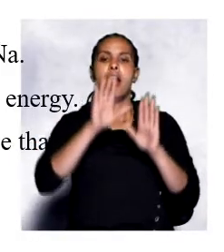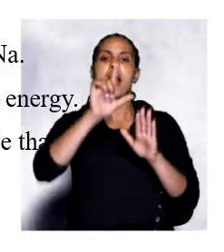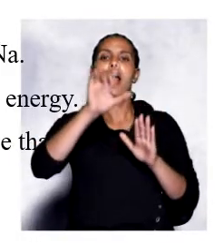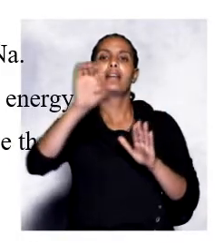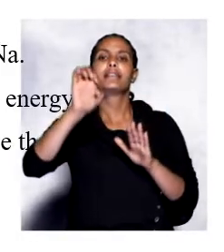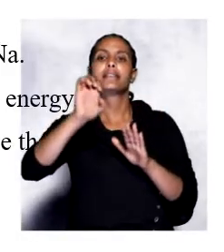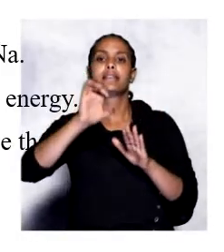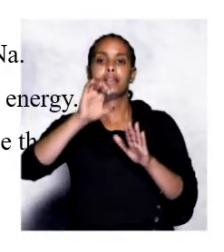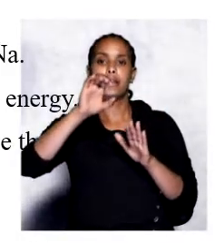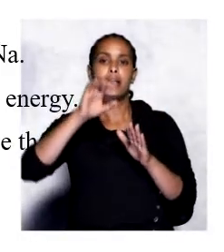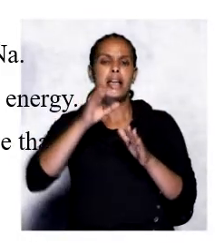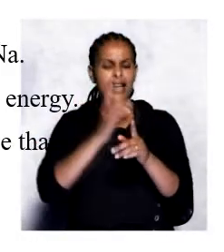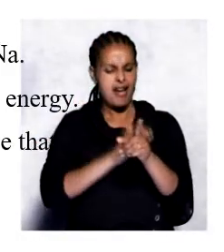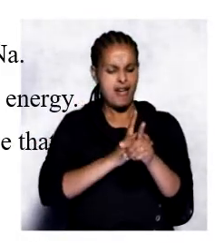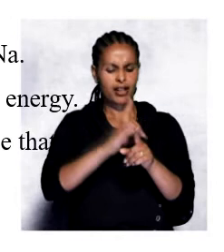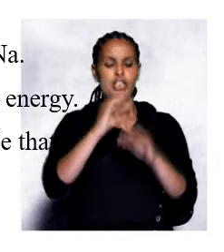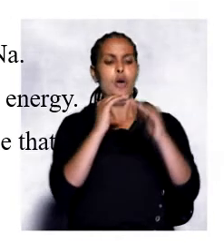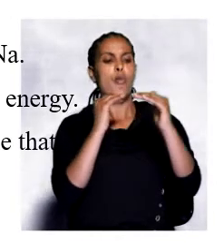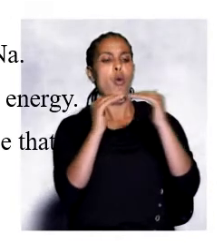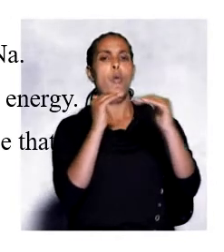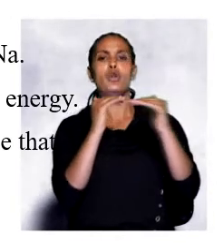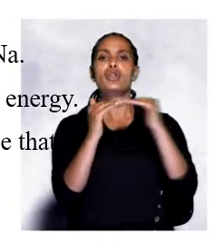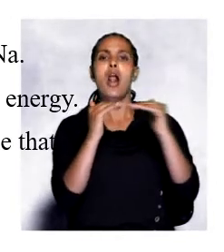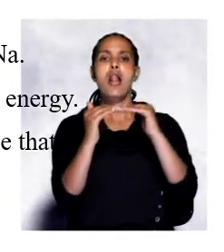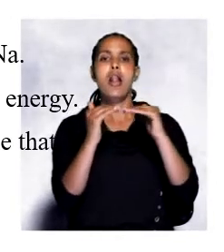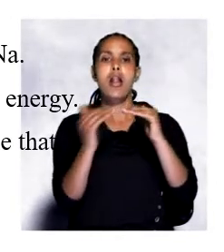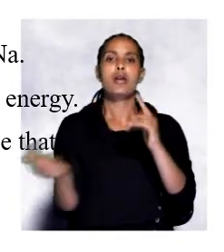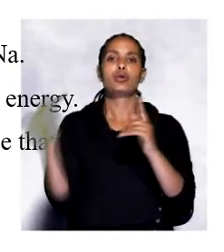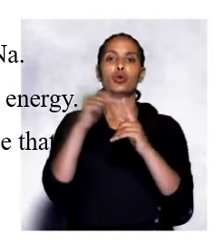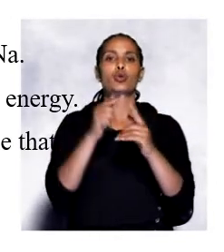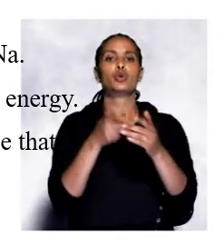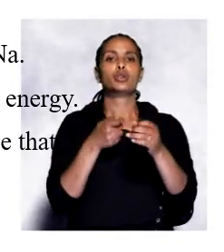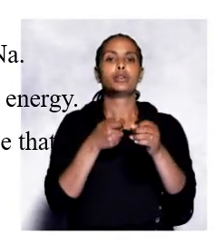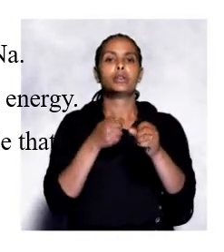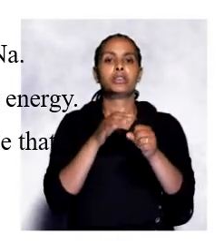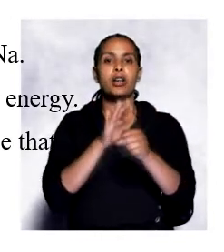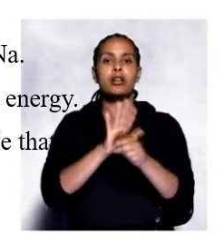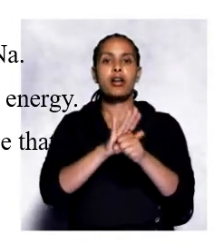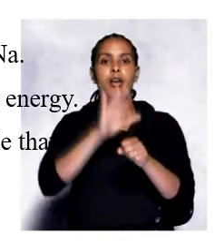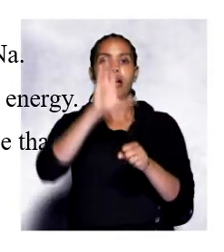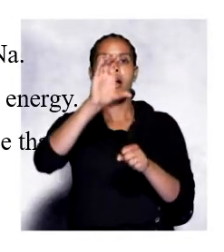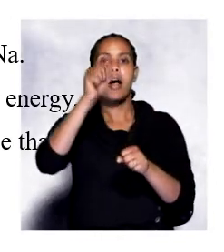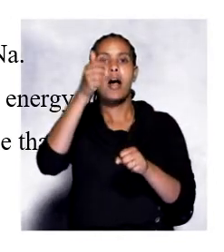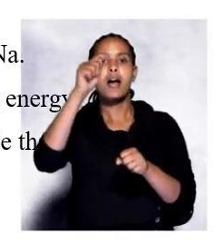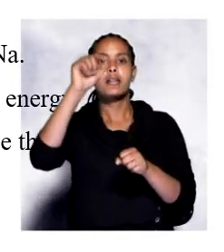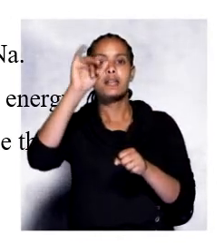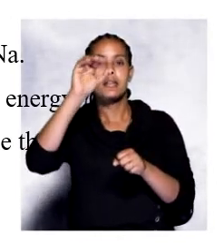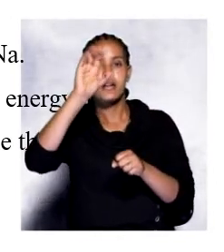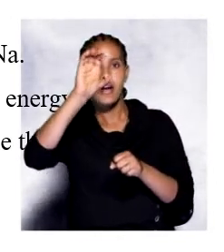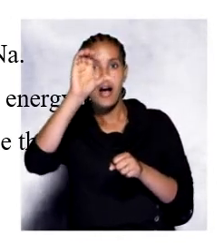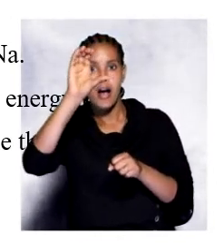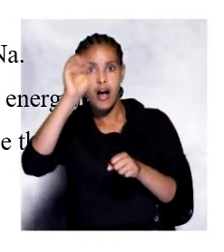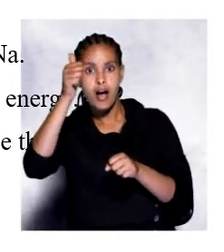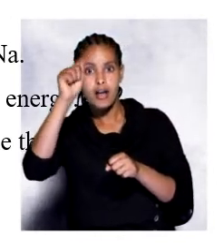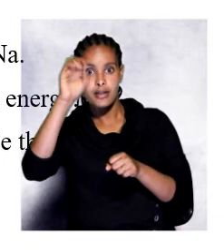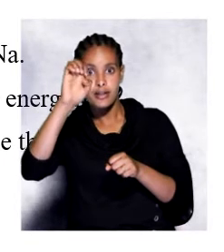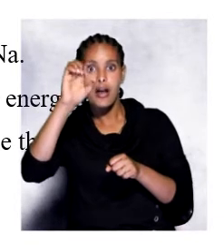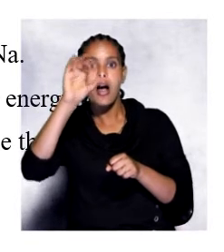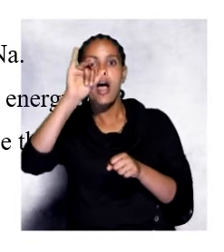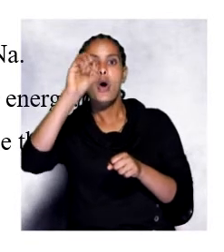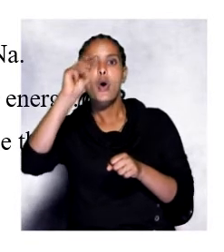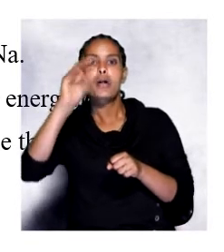lattice energy is directly proportional to charge of the cation times charge of anion, but